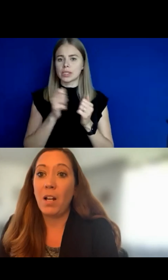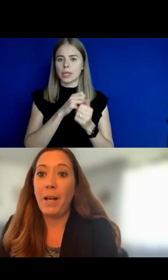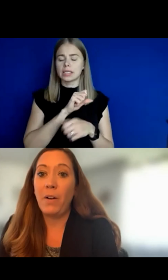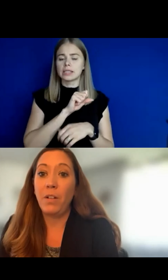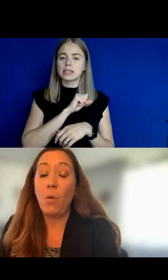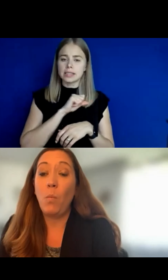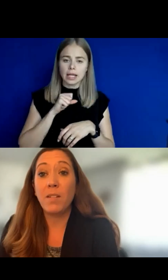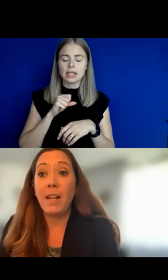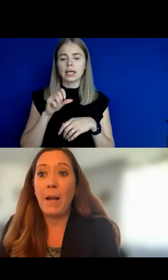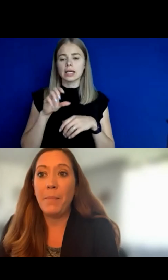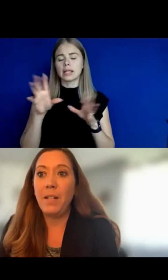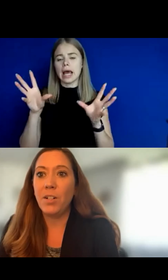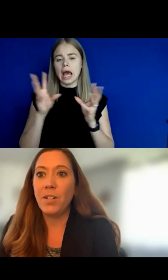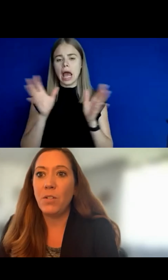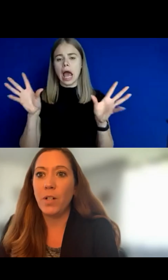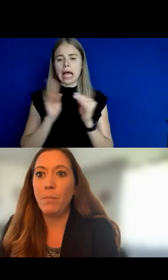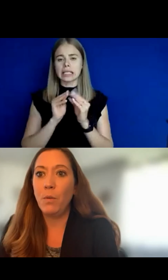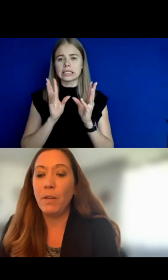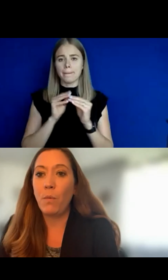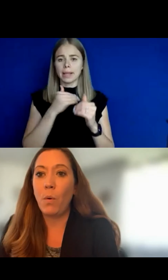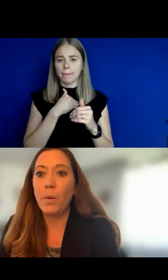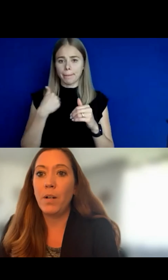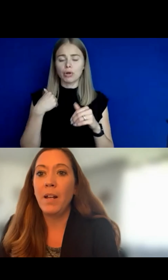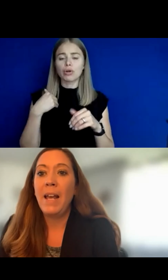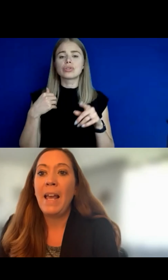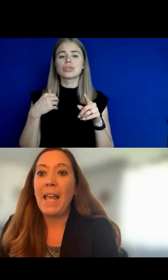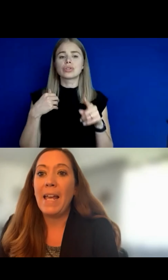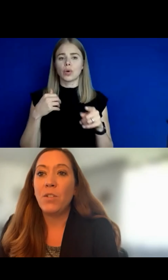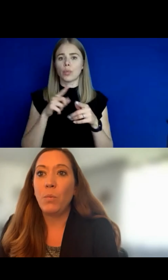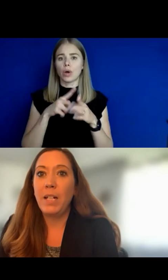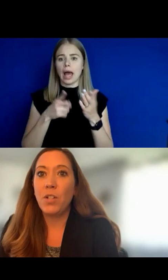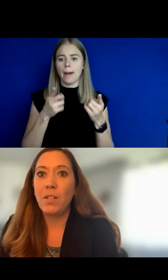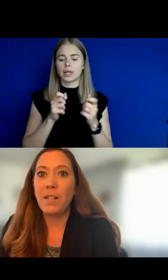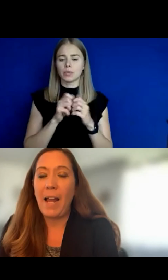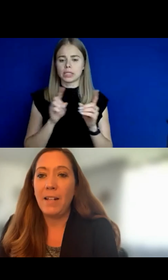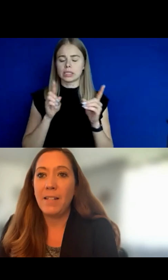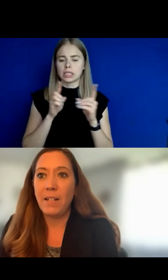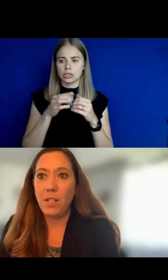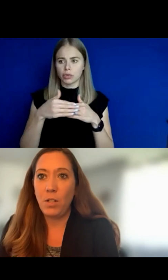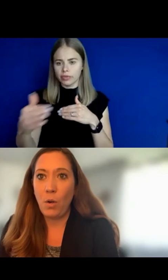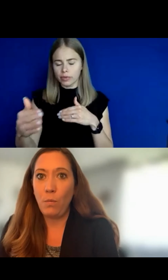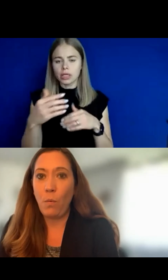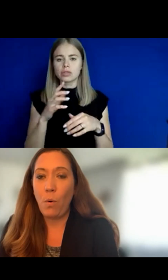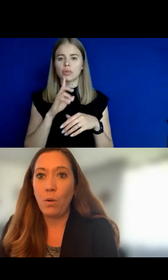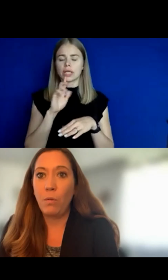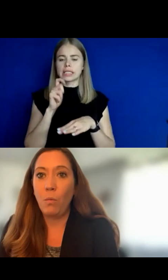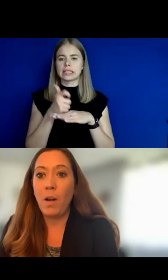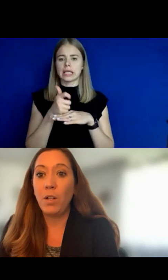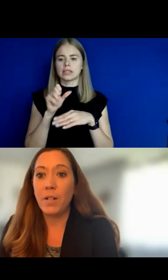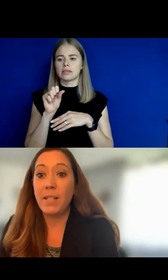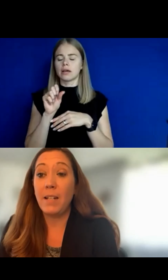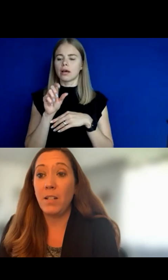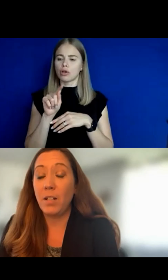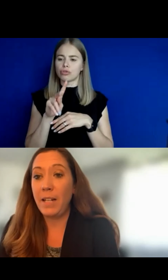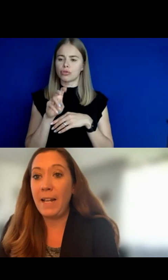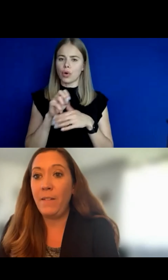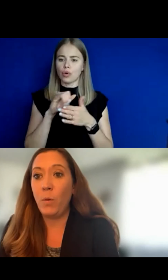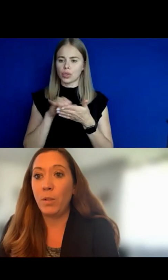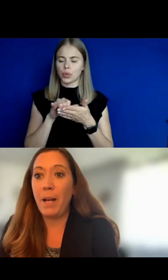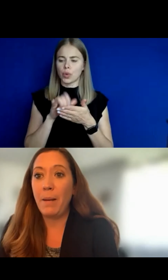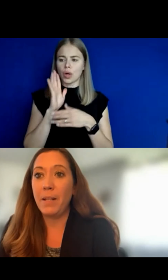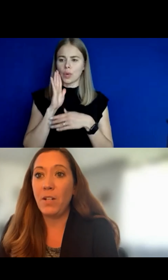to talk about, what's going to happen in your district moving forward, and really just kind of sets the tone for what New York State is looking